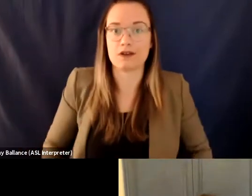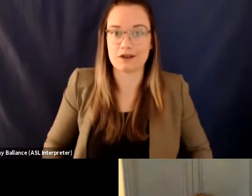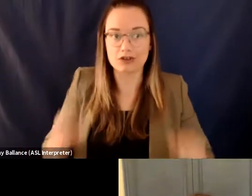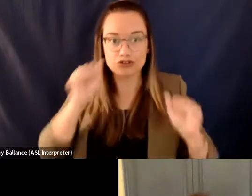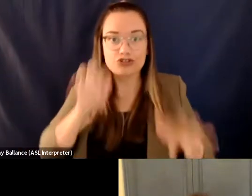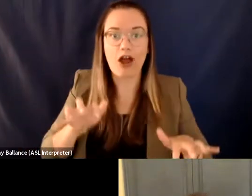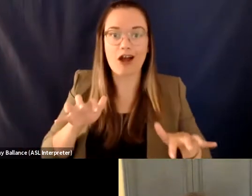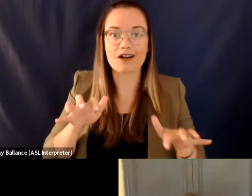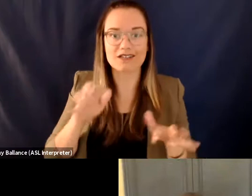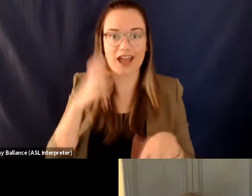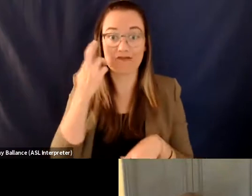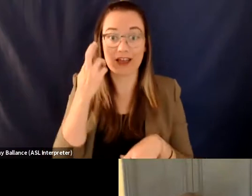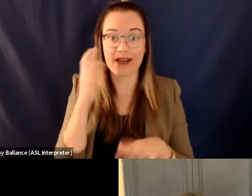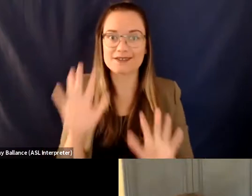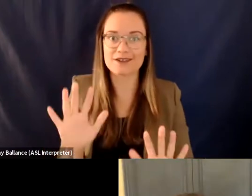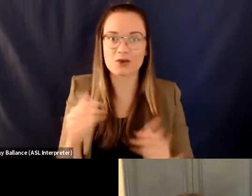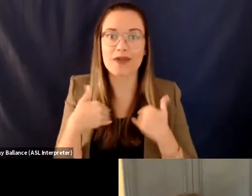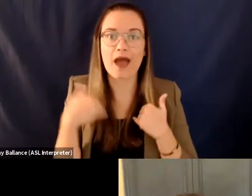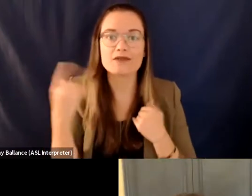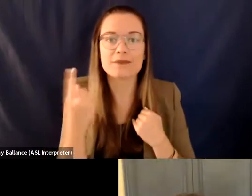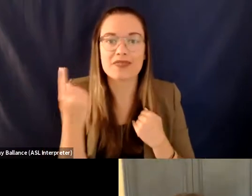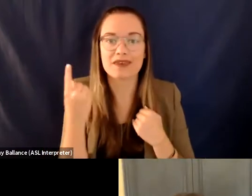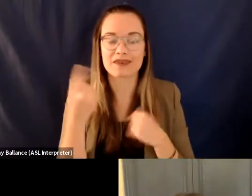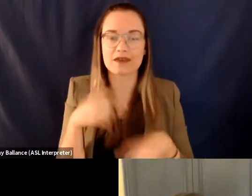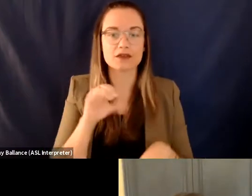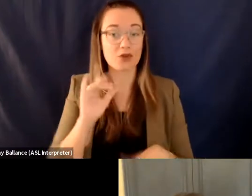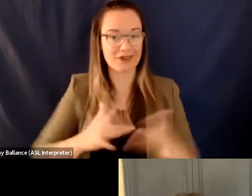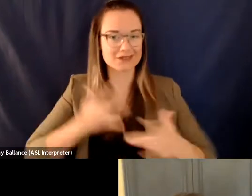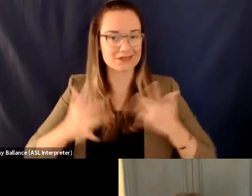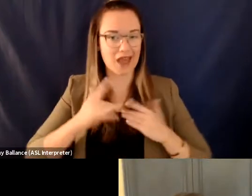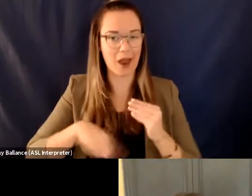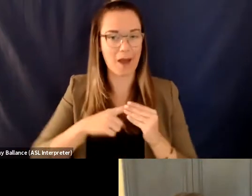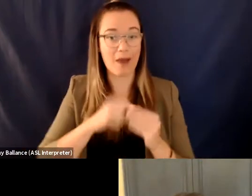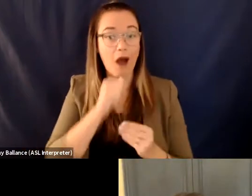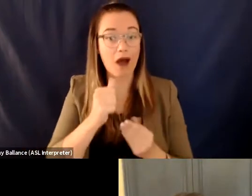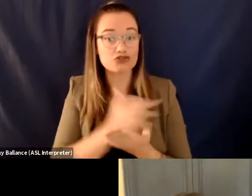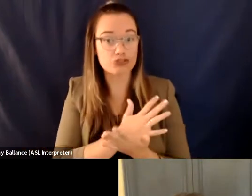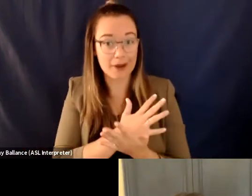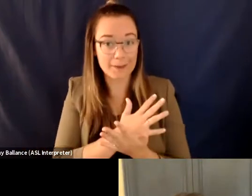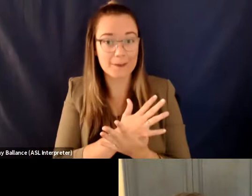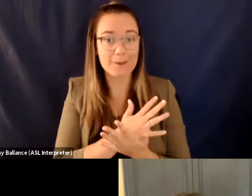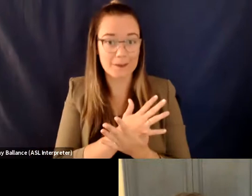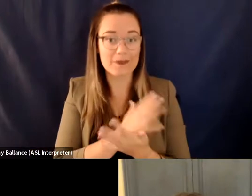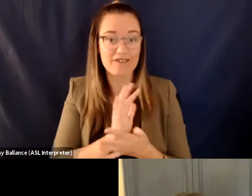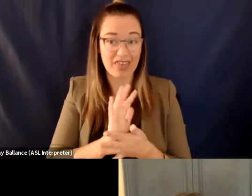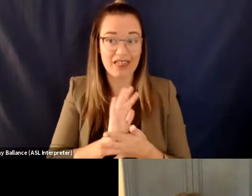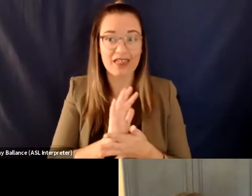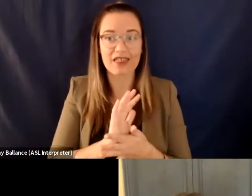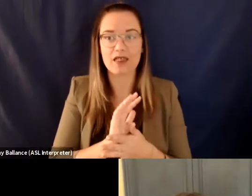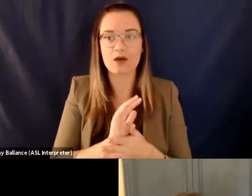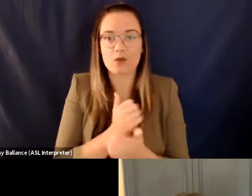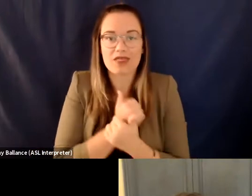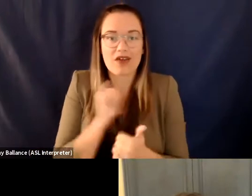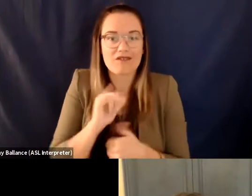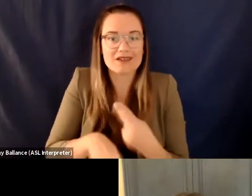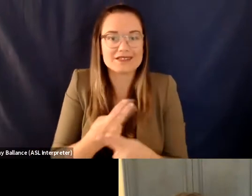here. But we knew, you know, that's exciting about unscripted filmmaking too. We love cinema verite.